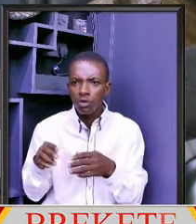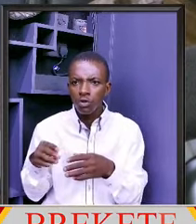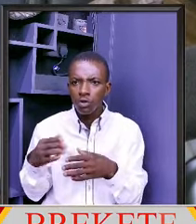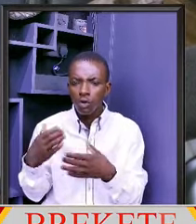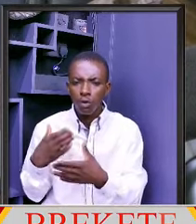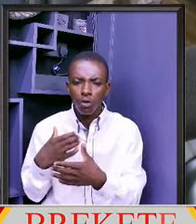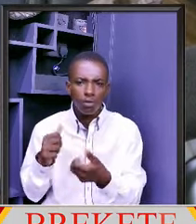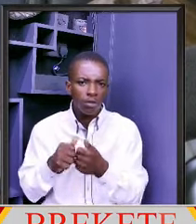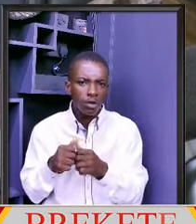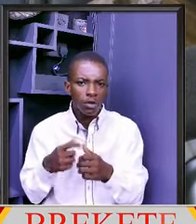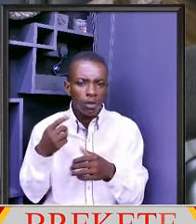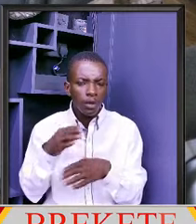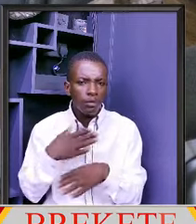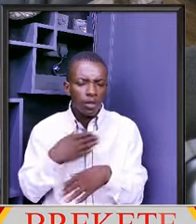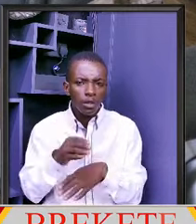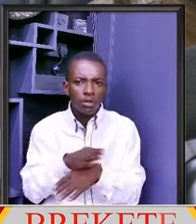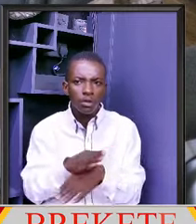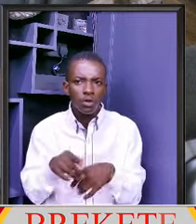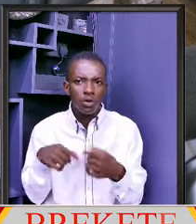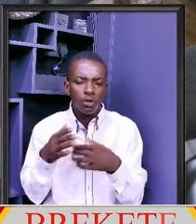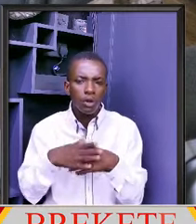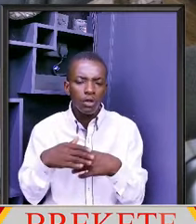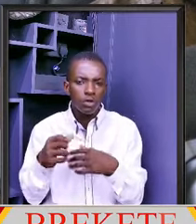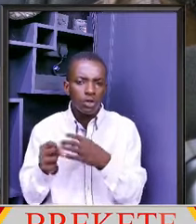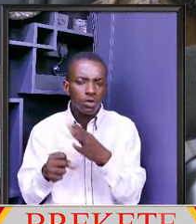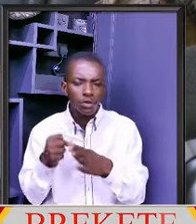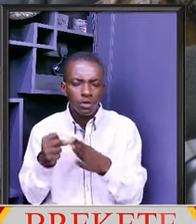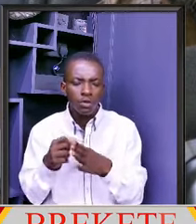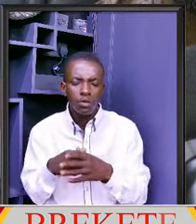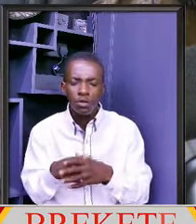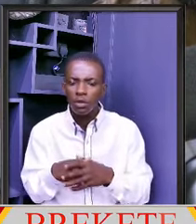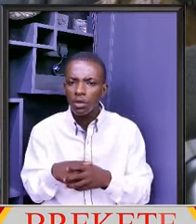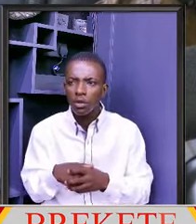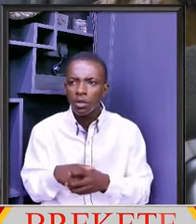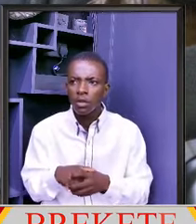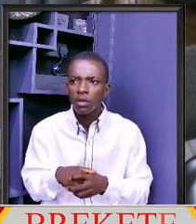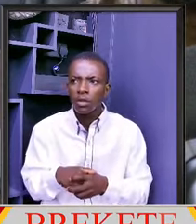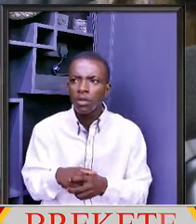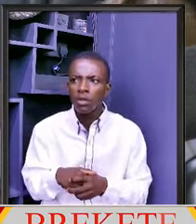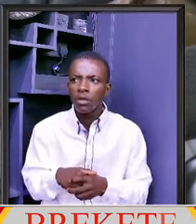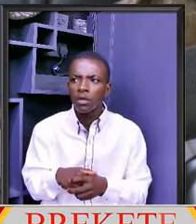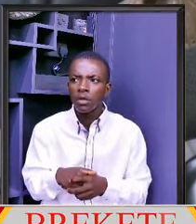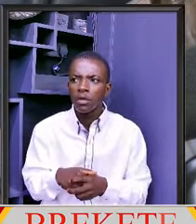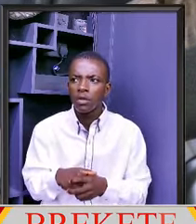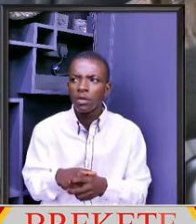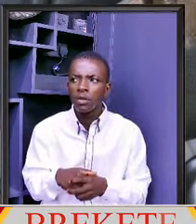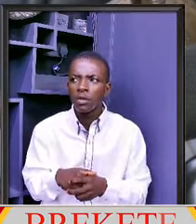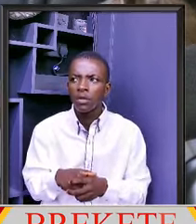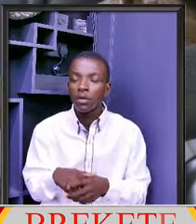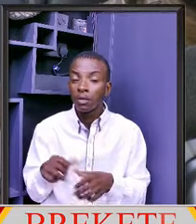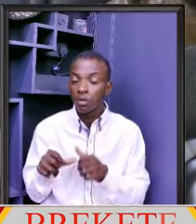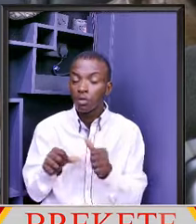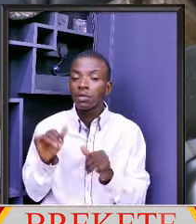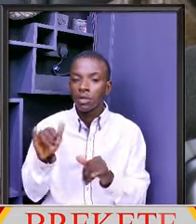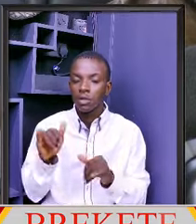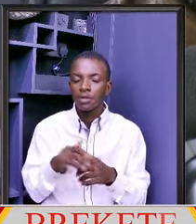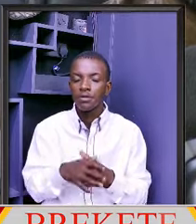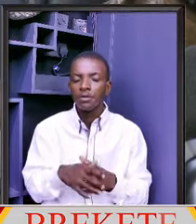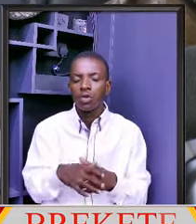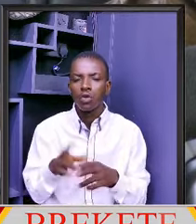business, and so for that, let's go back to our association. Mm-hmm. And I say association, he say yes. I said, no